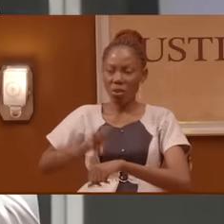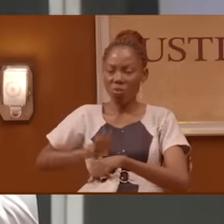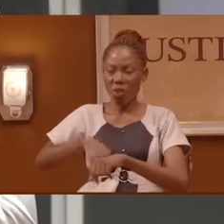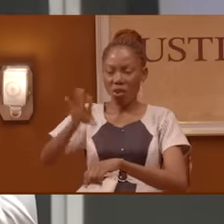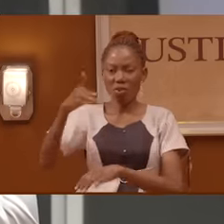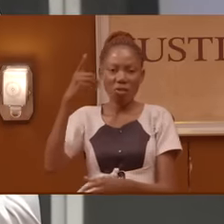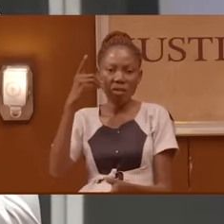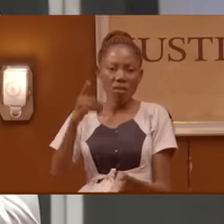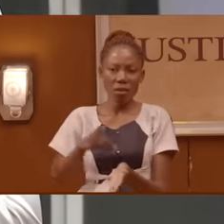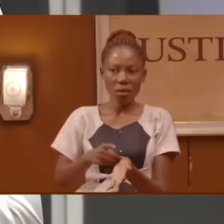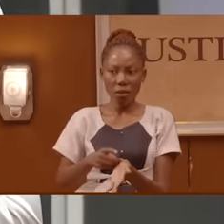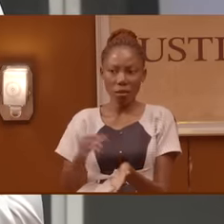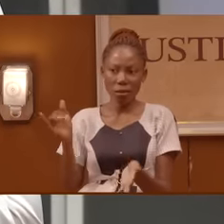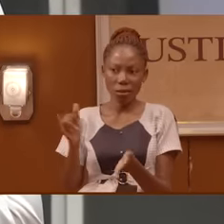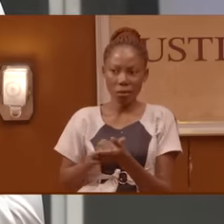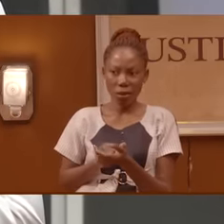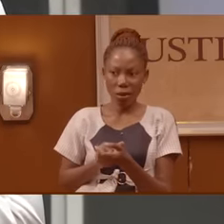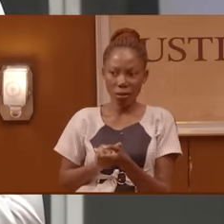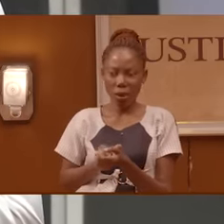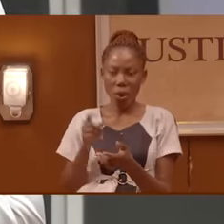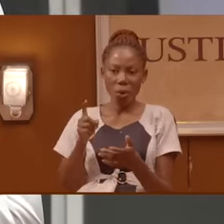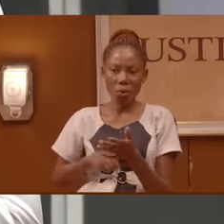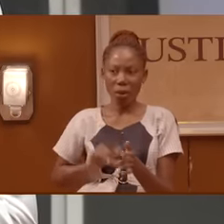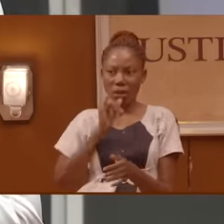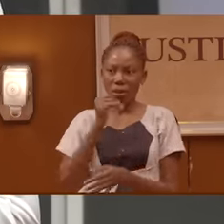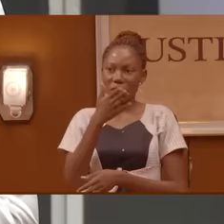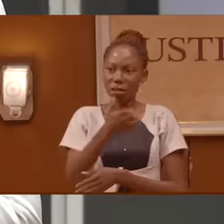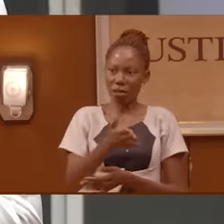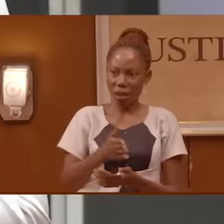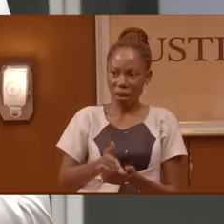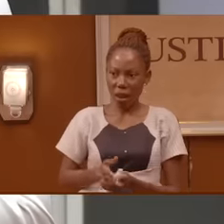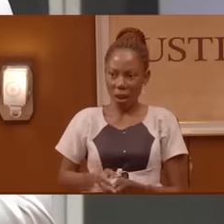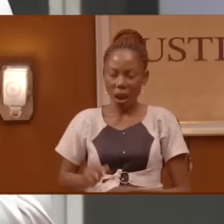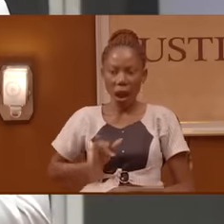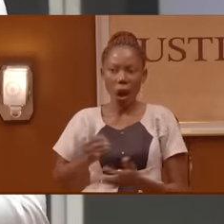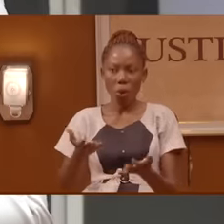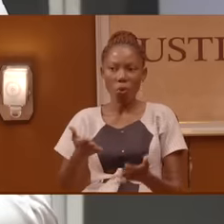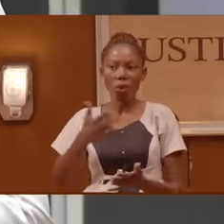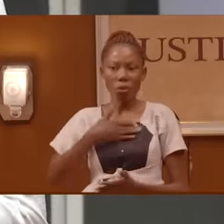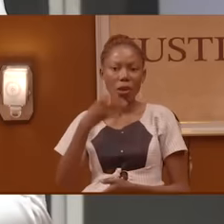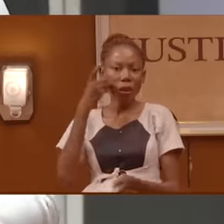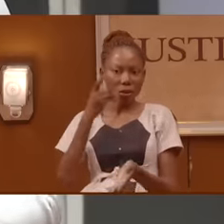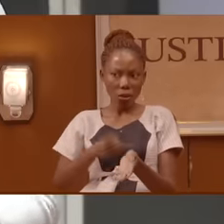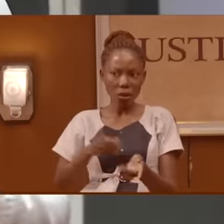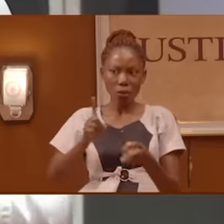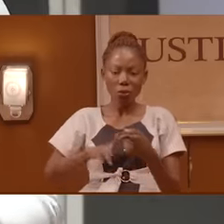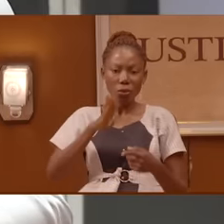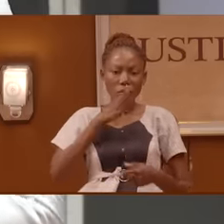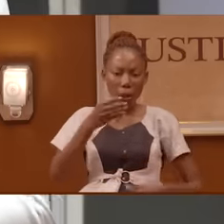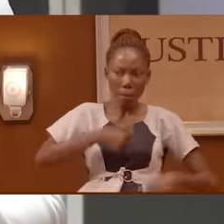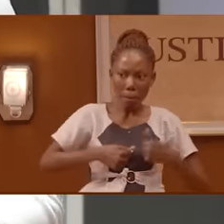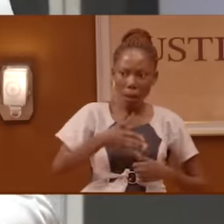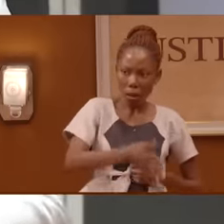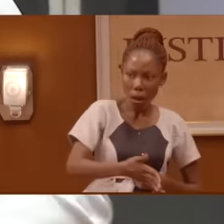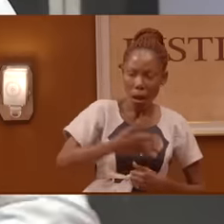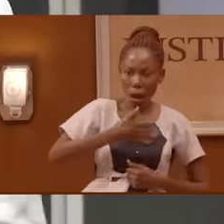Sophia very well that what is there, that he wants her to be butting naked, I mean dressing naked in